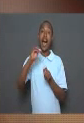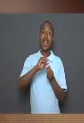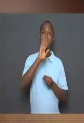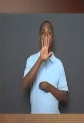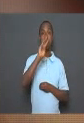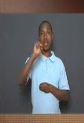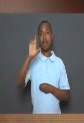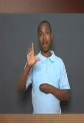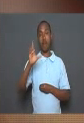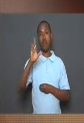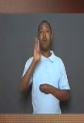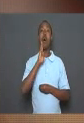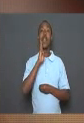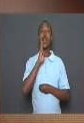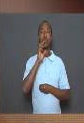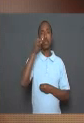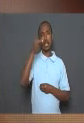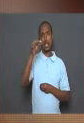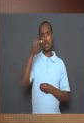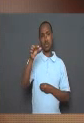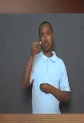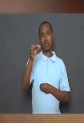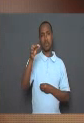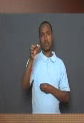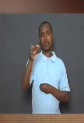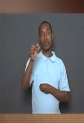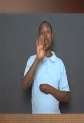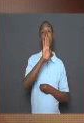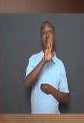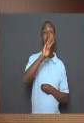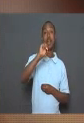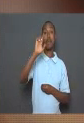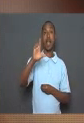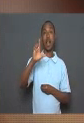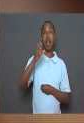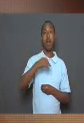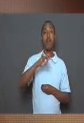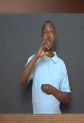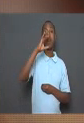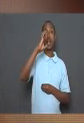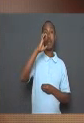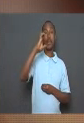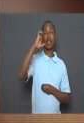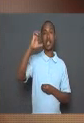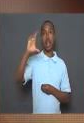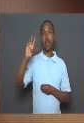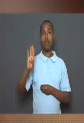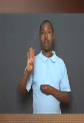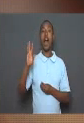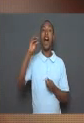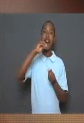5 milliliters of water to the test tubes, 5 milliliters of carbon tetrachloride are